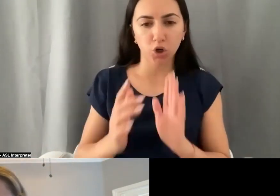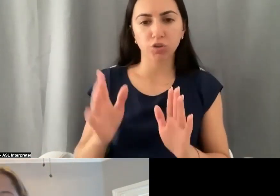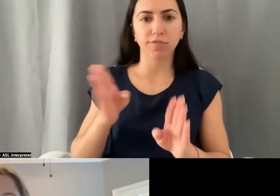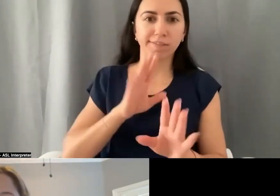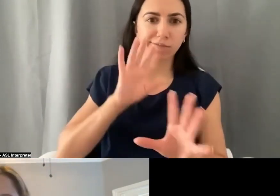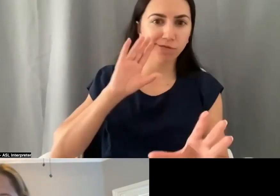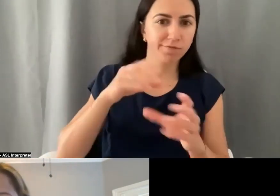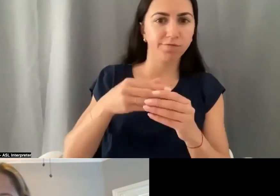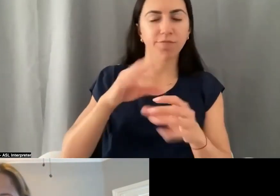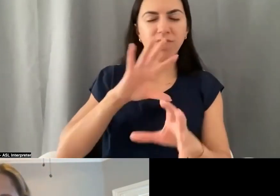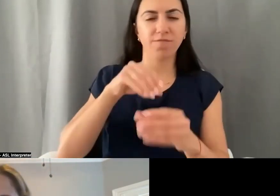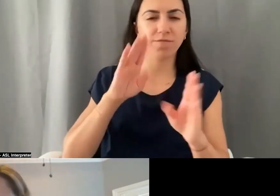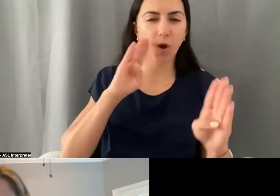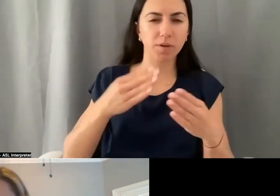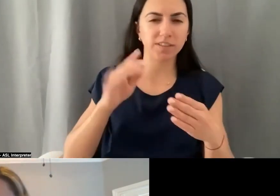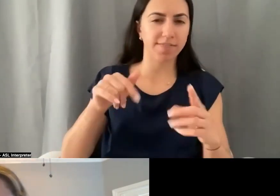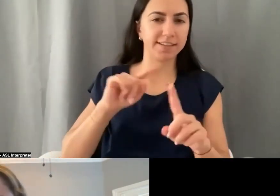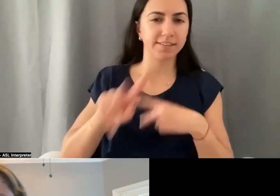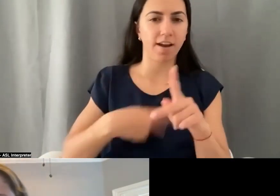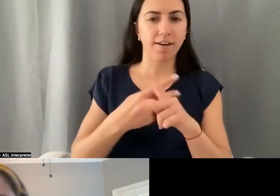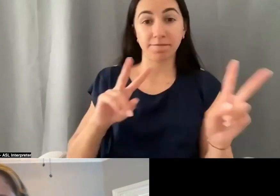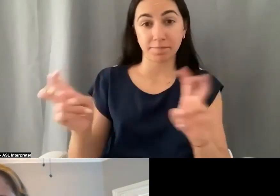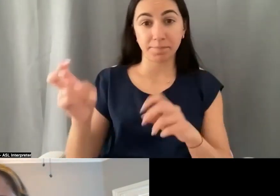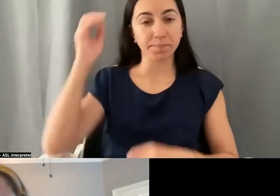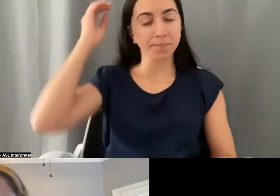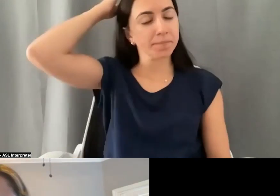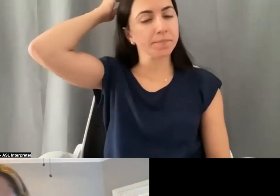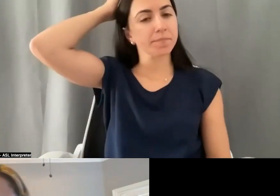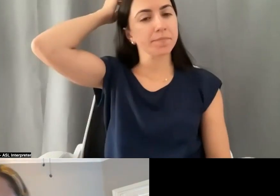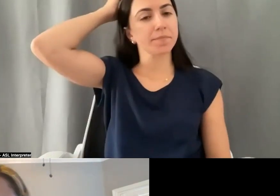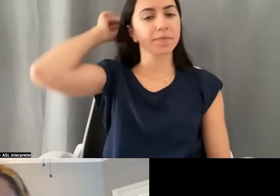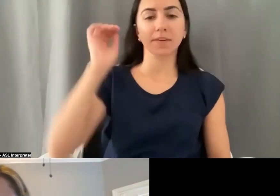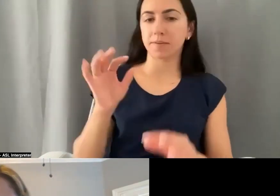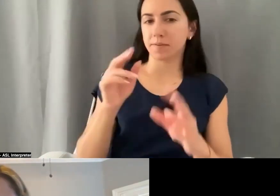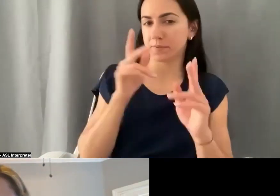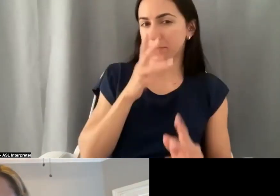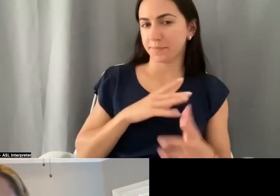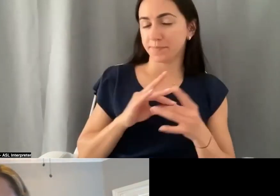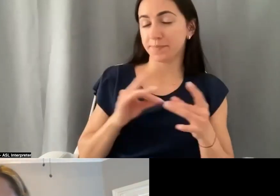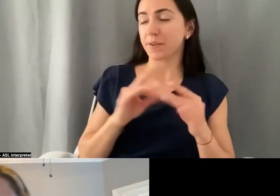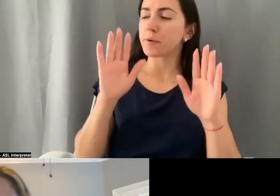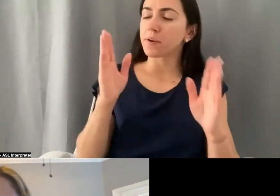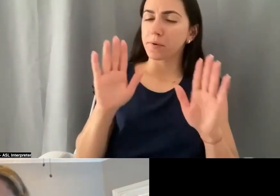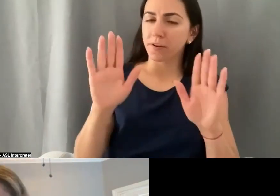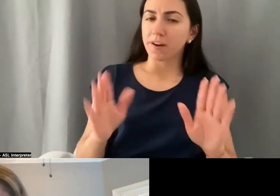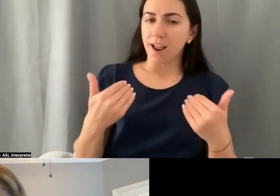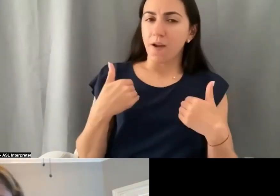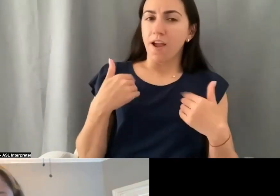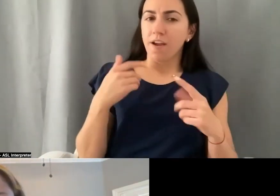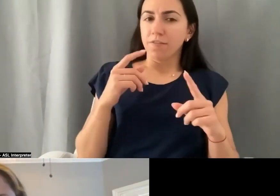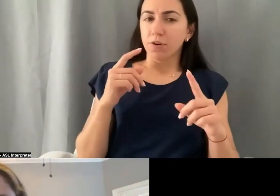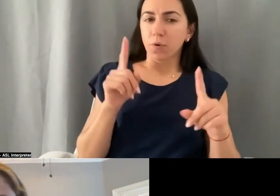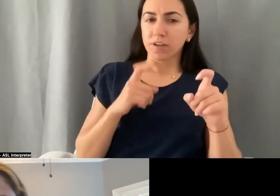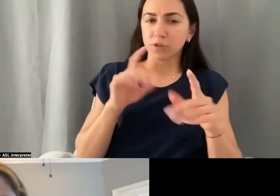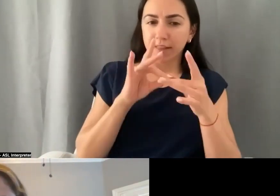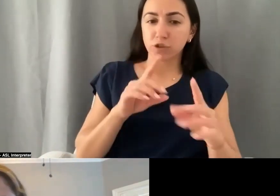active. So those are the two. Perfect. So we get a lot of questions on reporting.